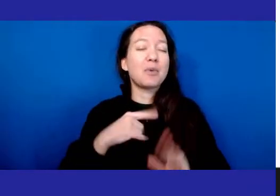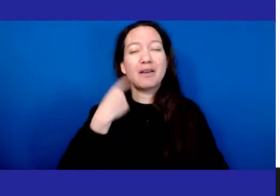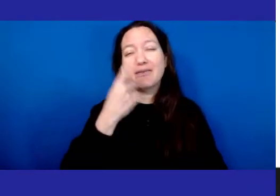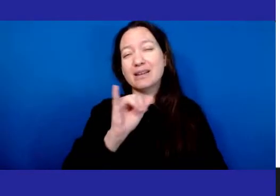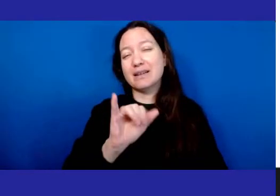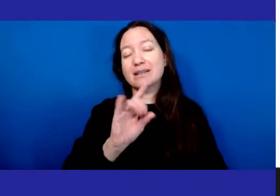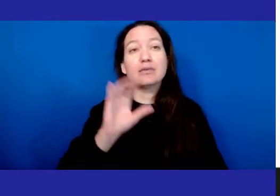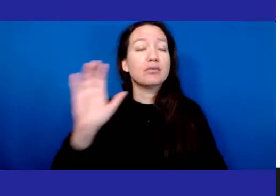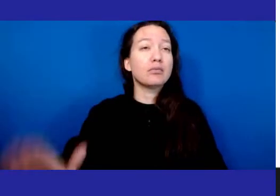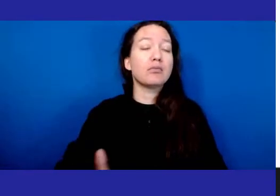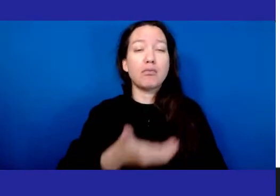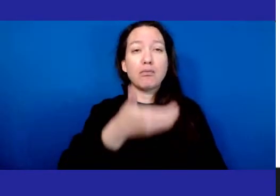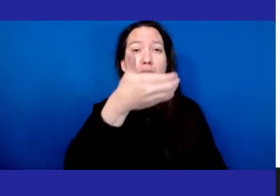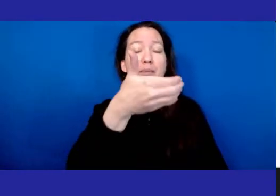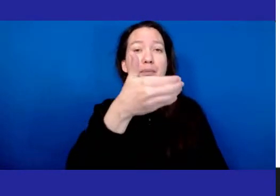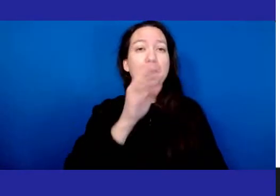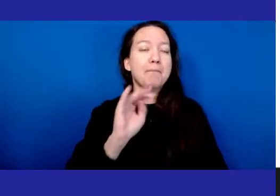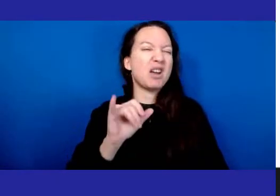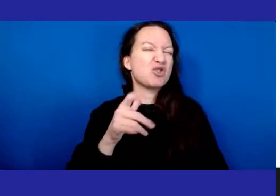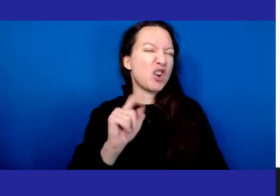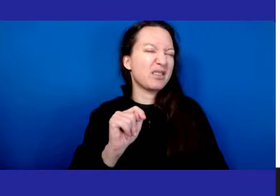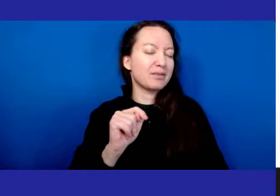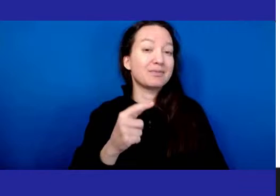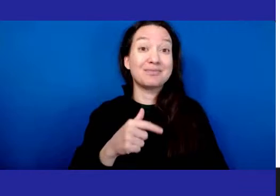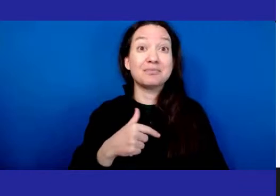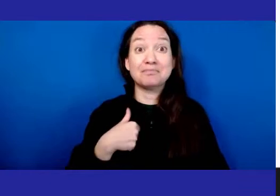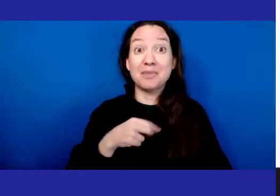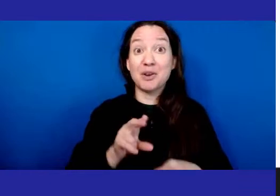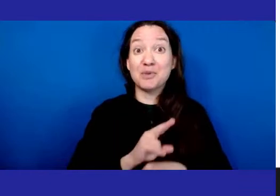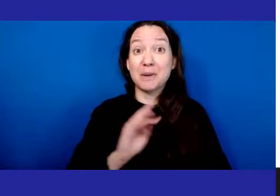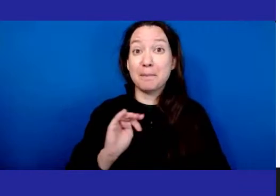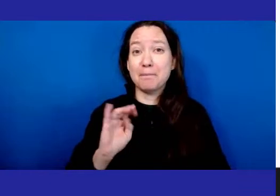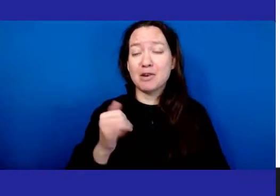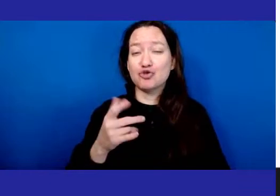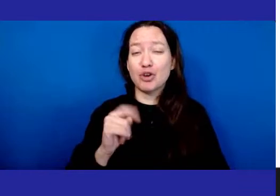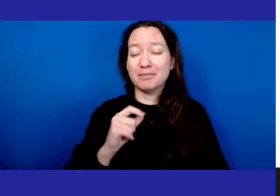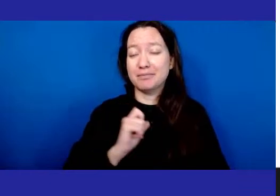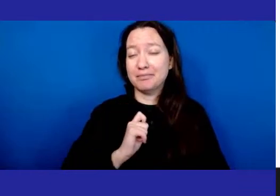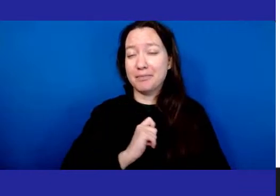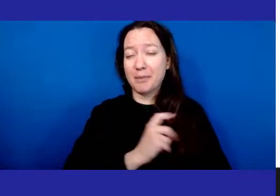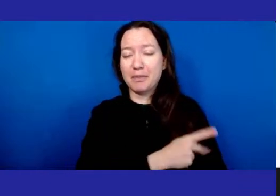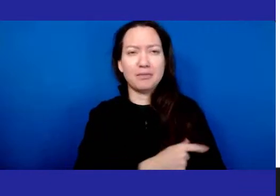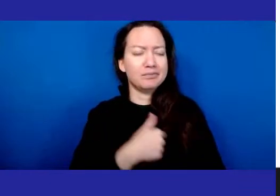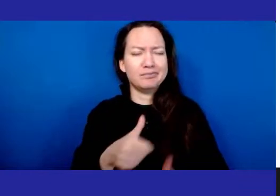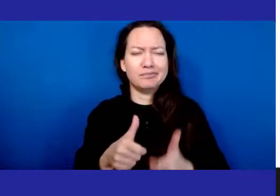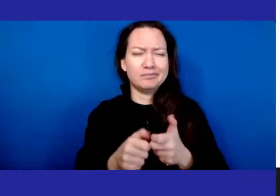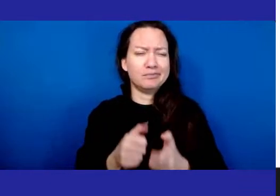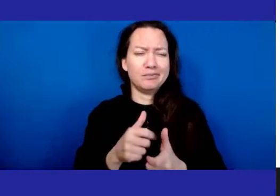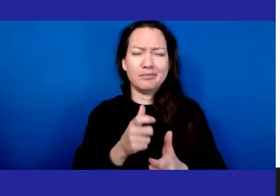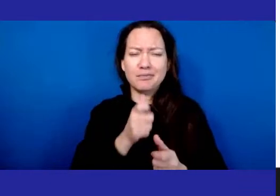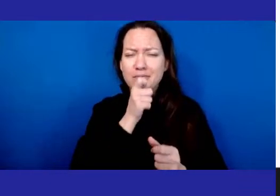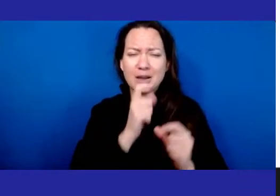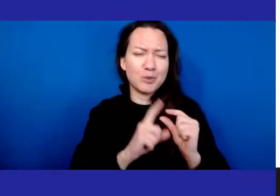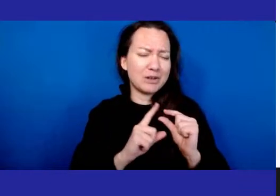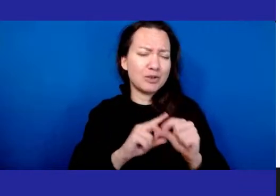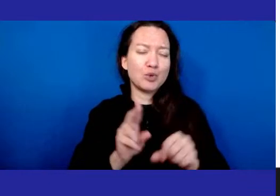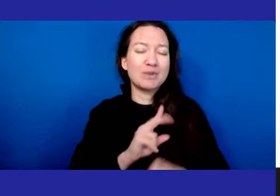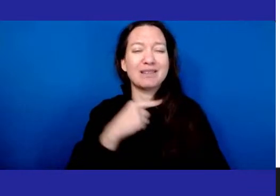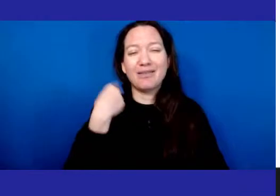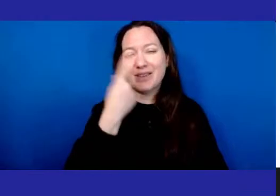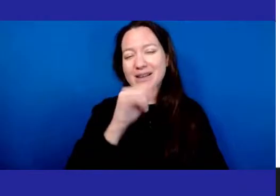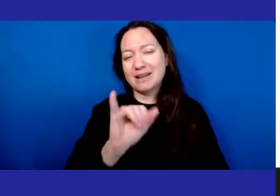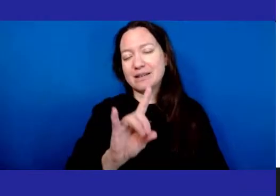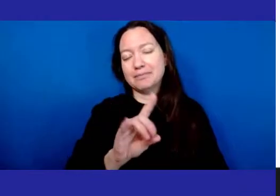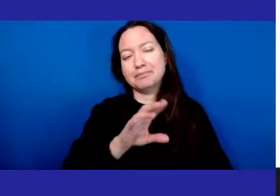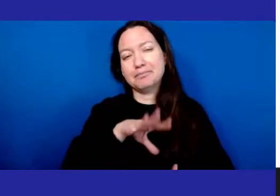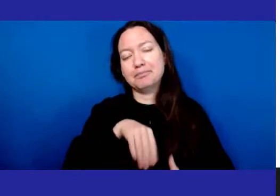your phone for MyChart, I don't put in, when I use MyChart as a patient, I don't put in my password anymore. I just use Face ID and it logs me right in.